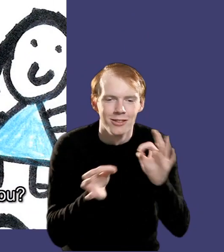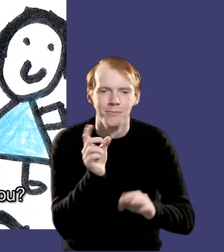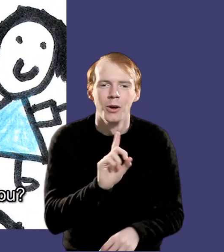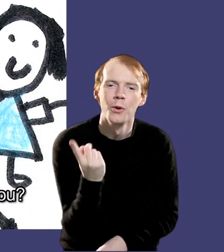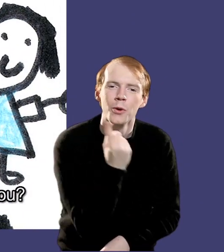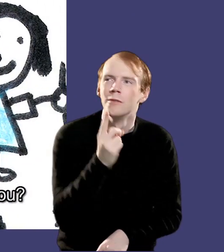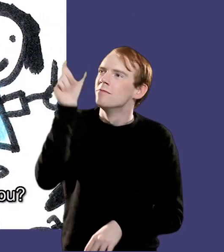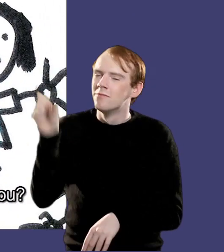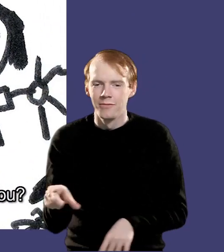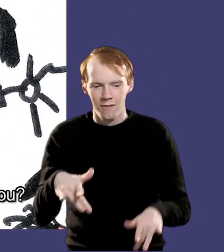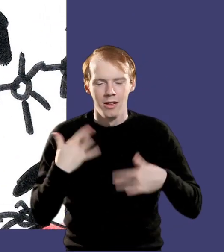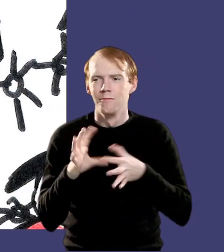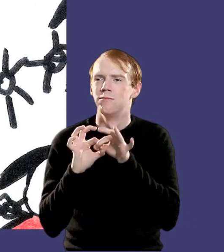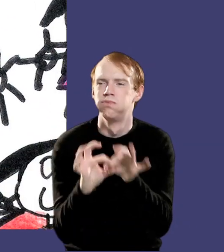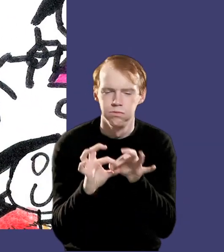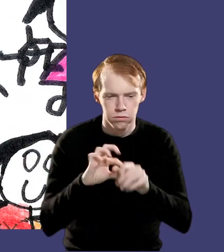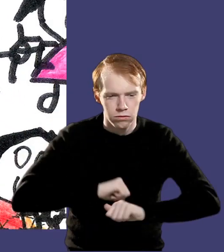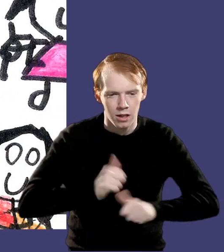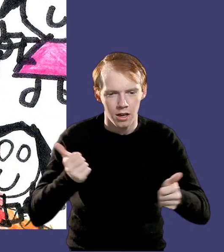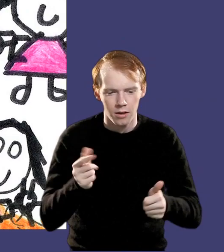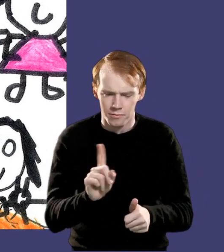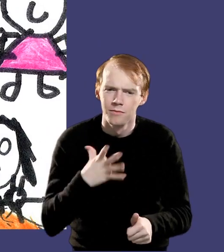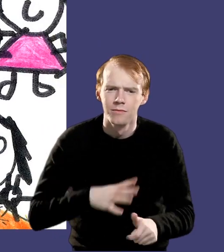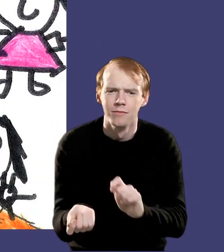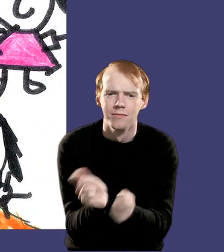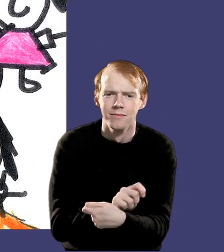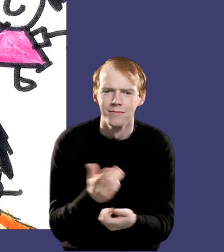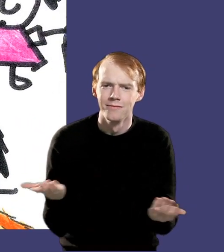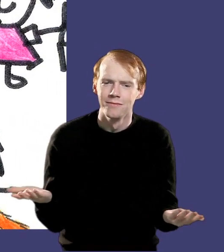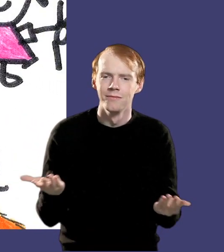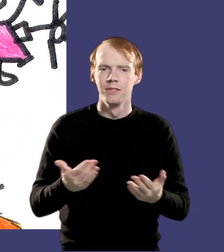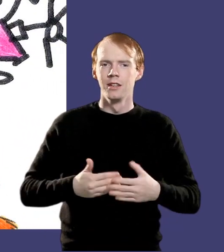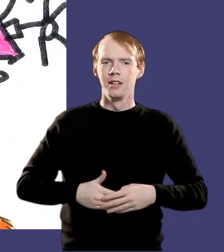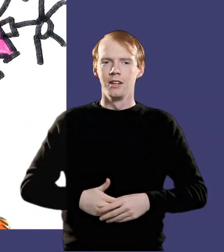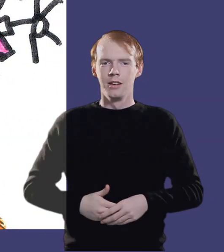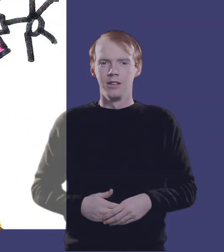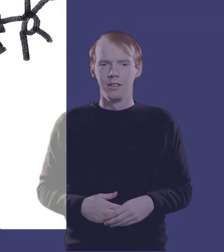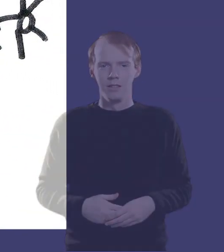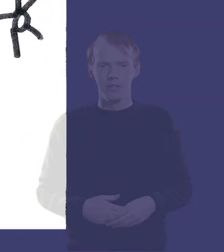feel, who's special to you, what they would like to change.